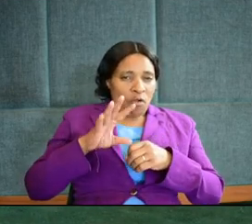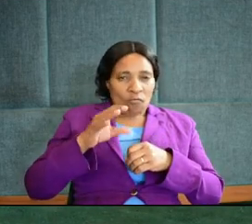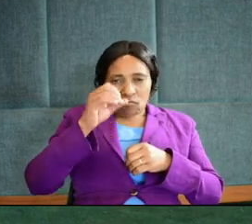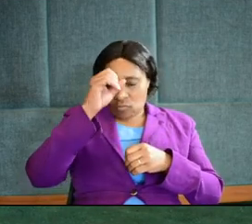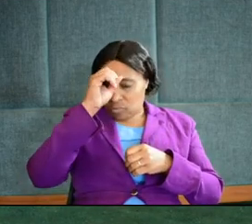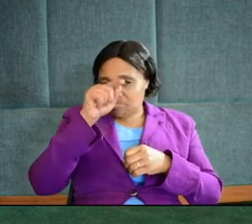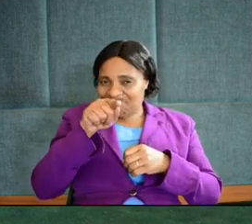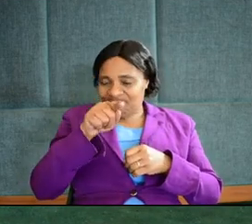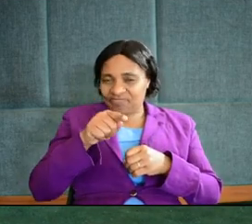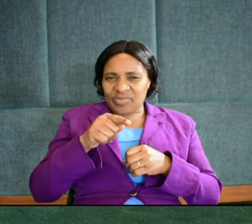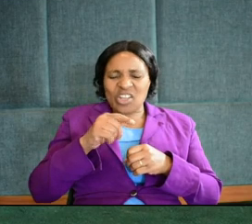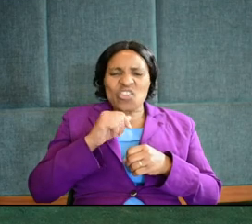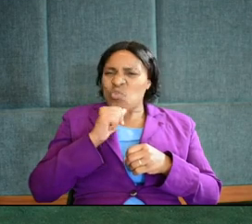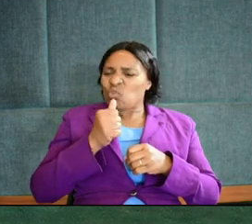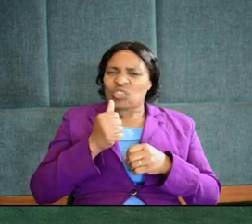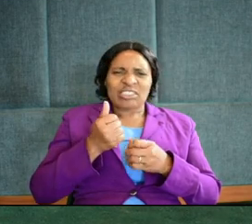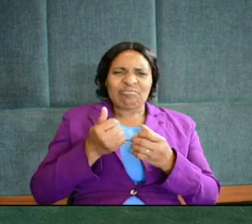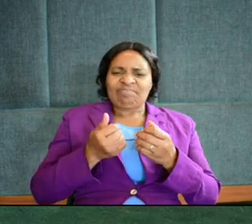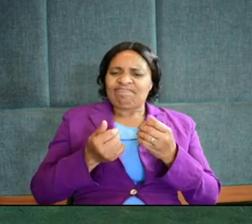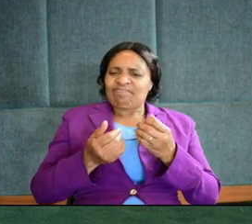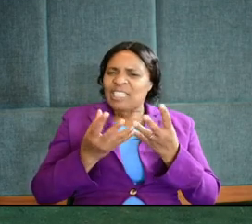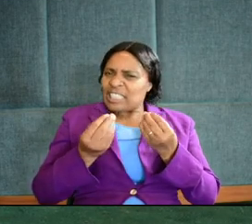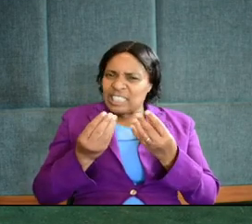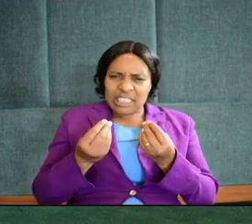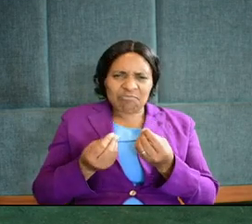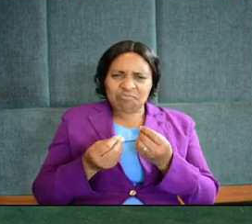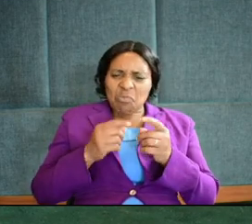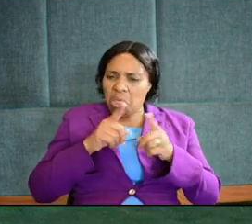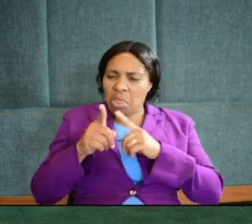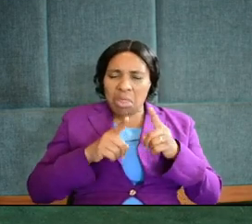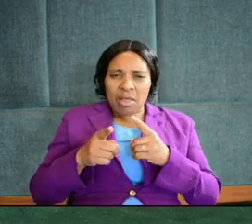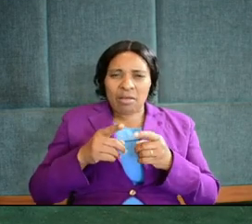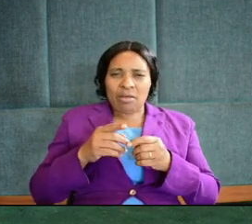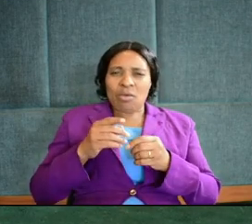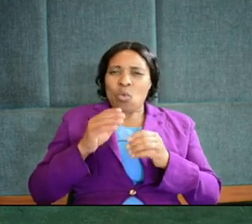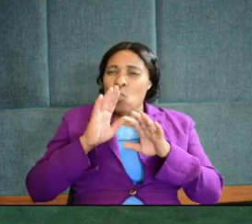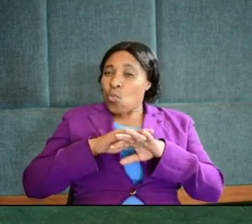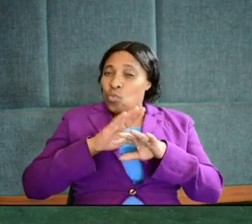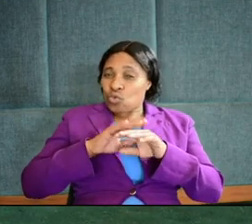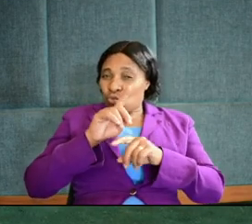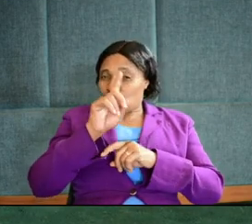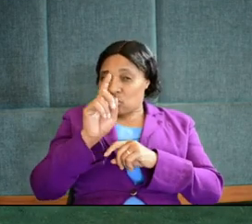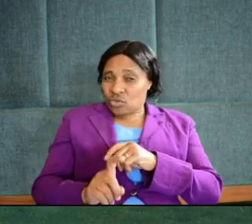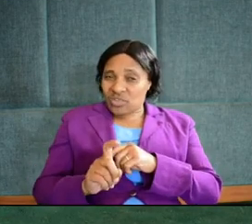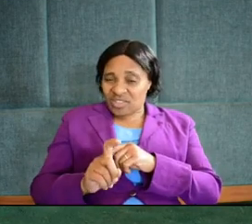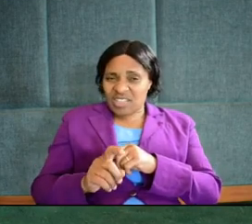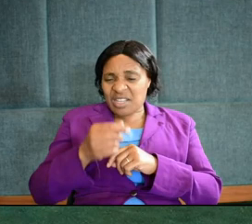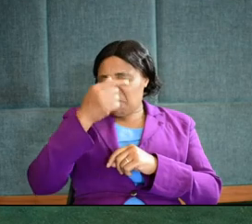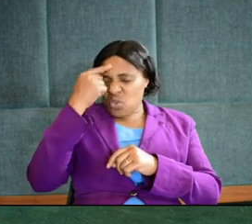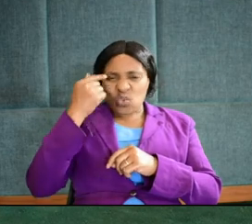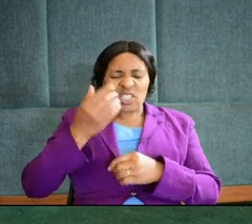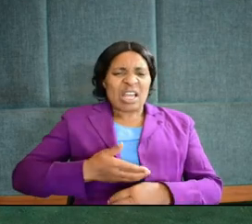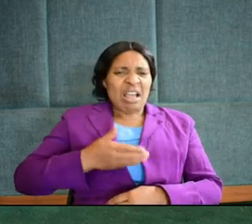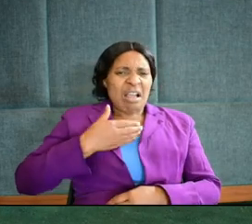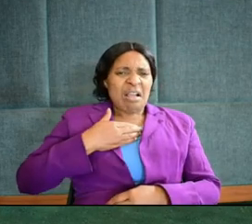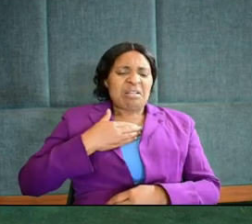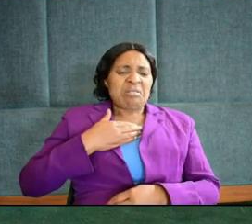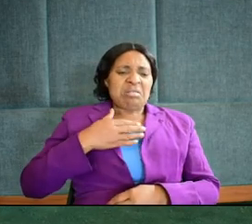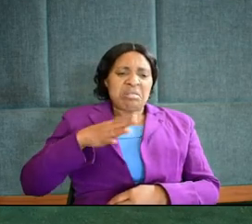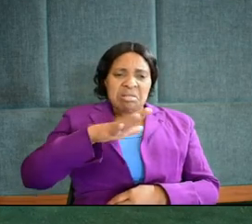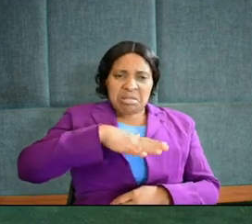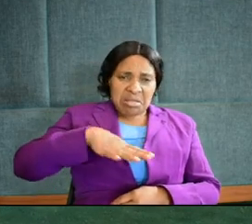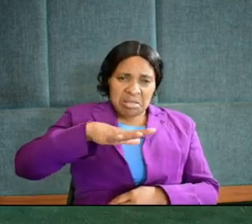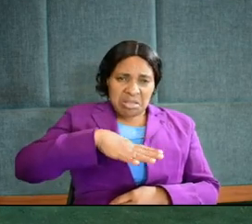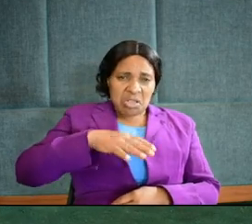quickly provoked. How easily provoked are you? That's a very important question to ask yourself. "For anger resides in the lap